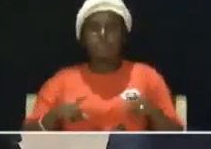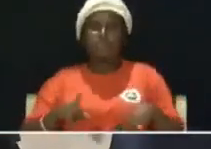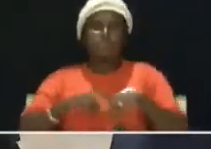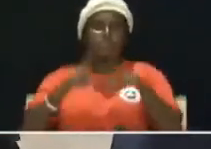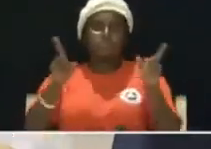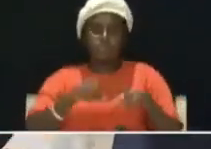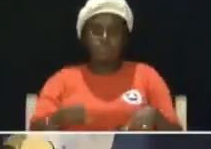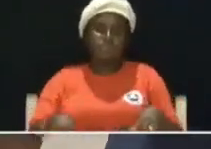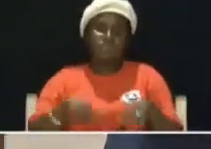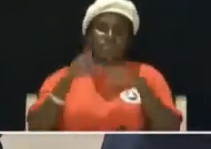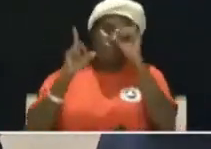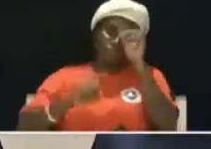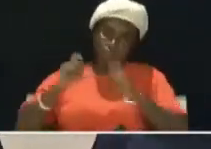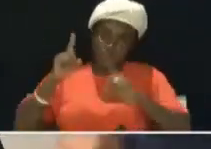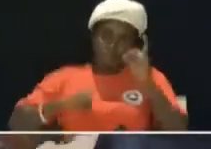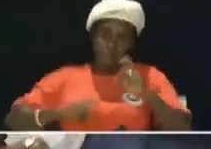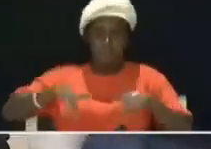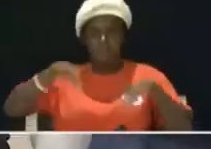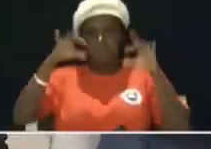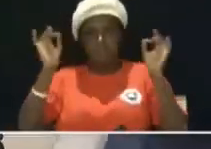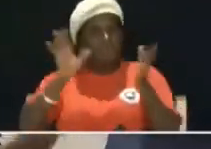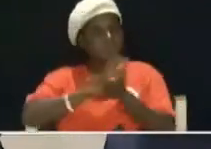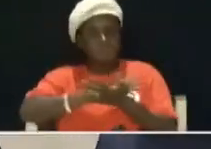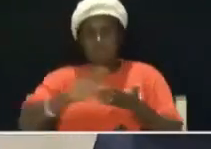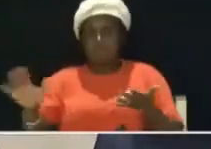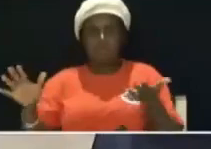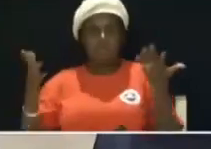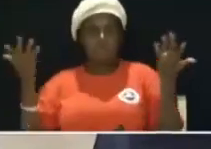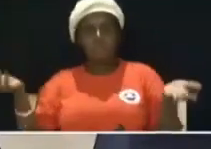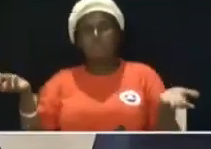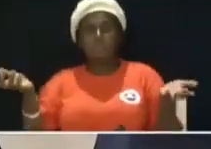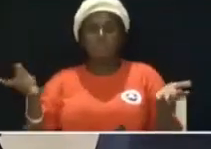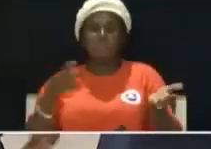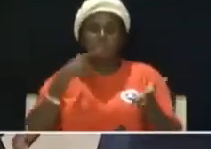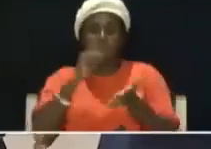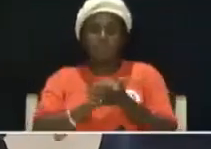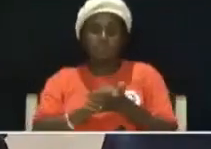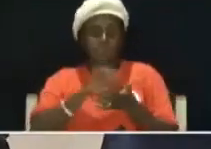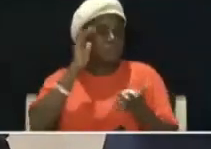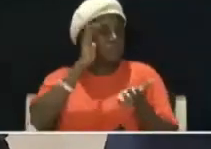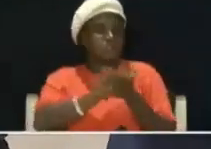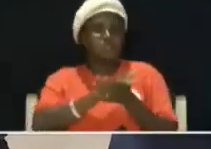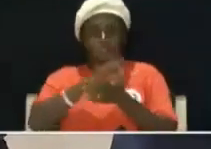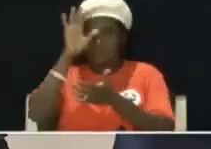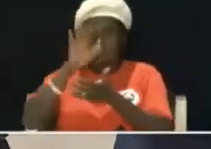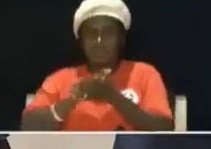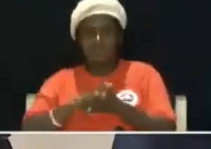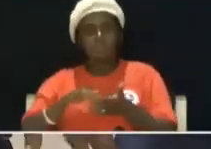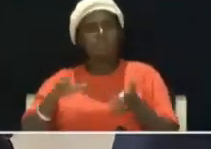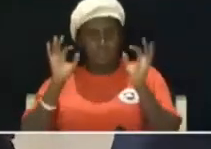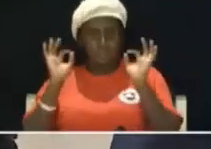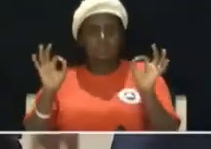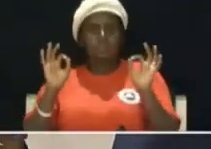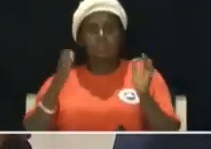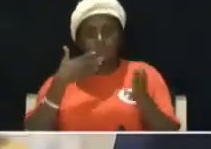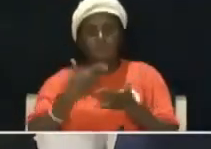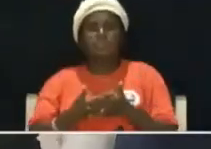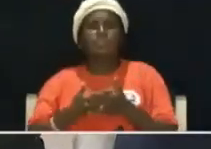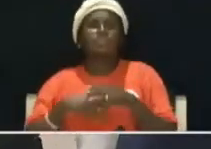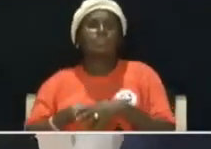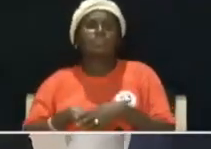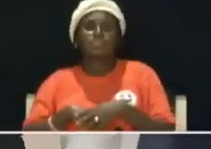different medical tests, and we came out clean, telling us that my wife and I, we are good to go, we are